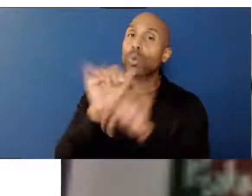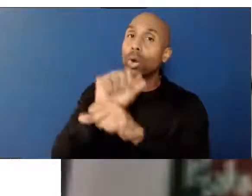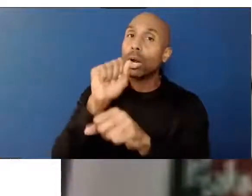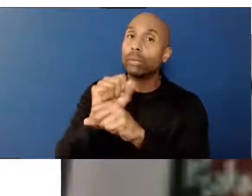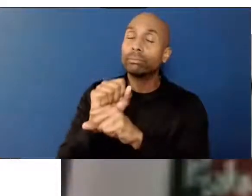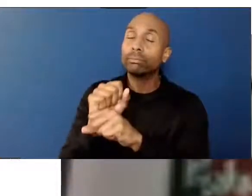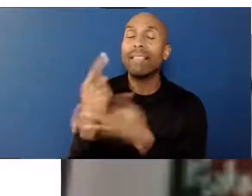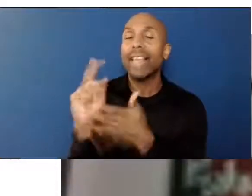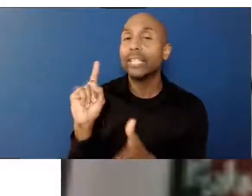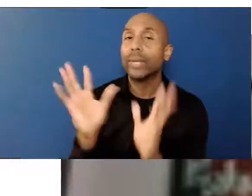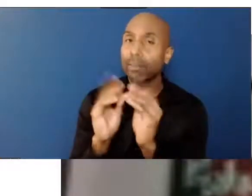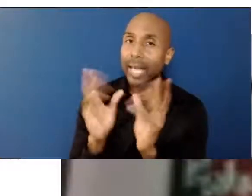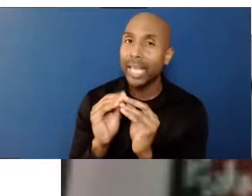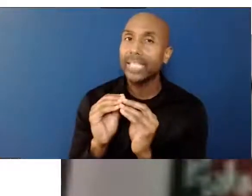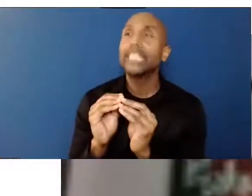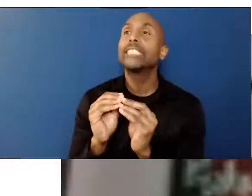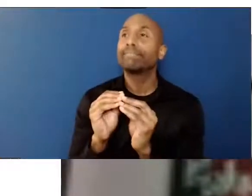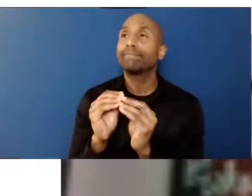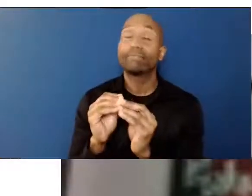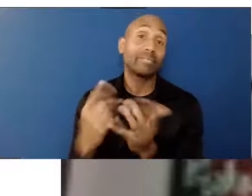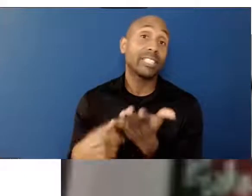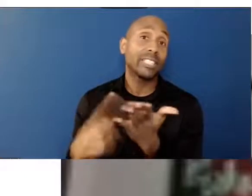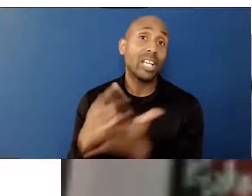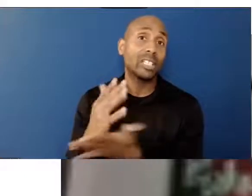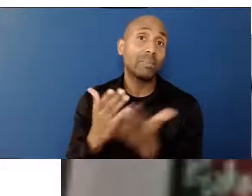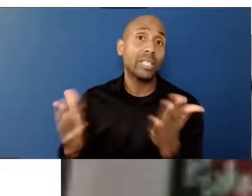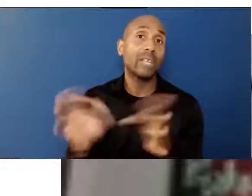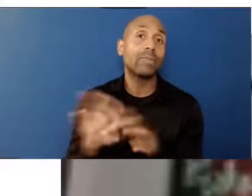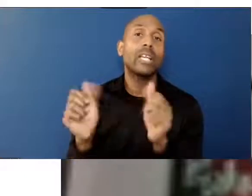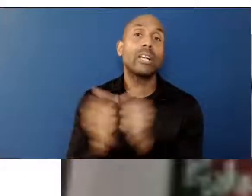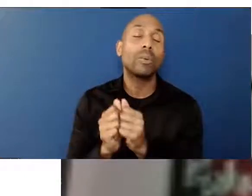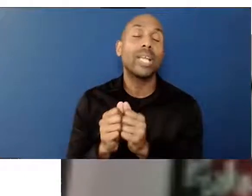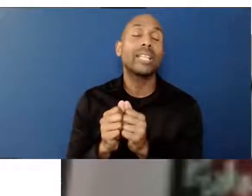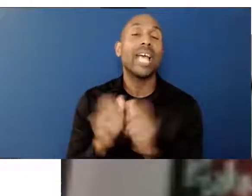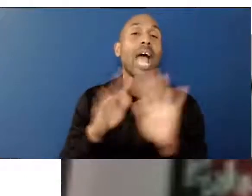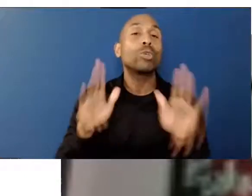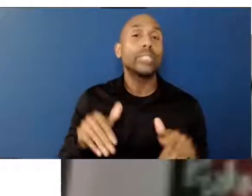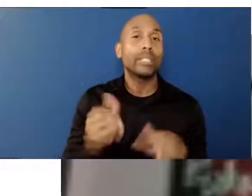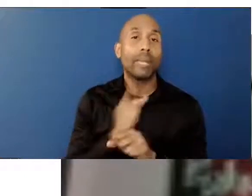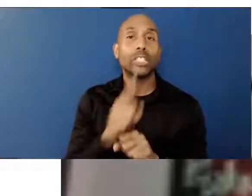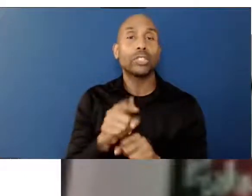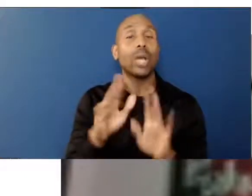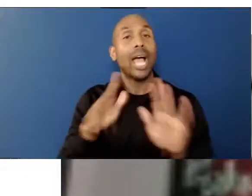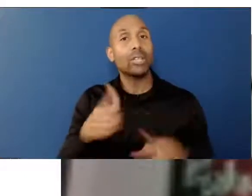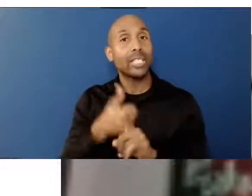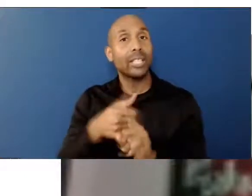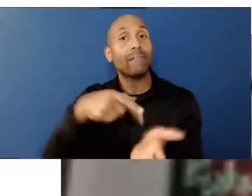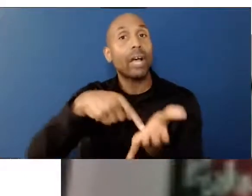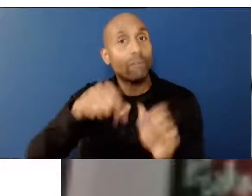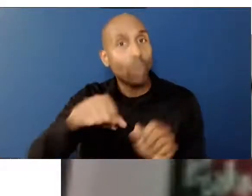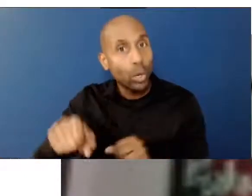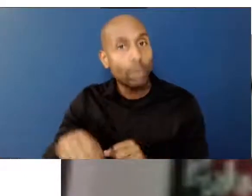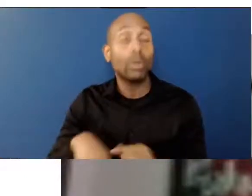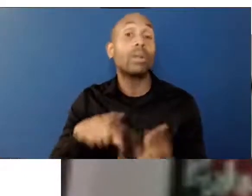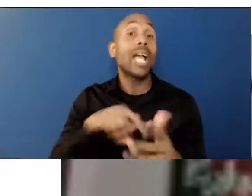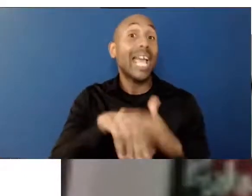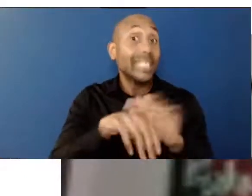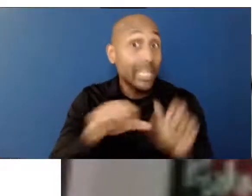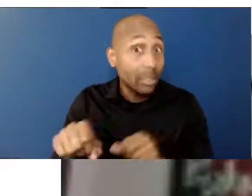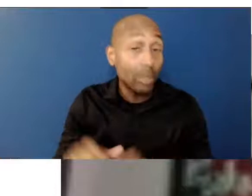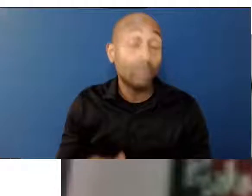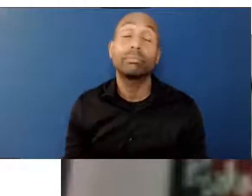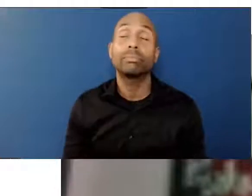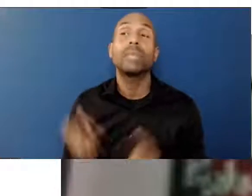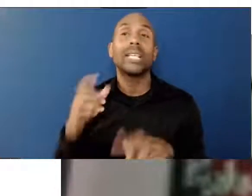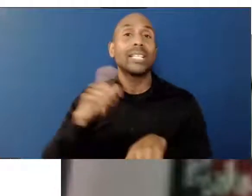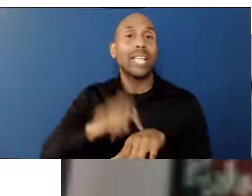was around accessible, affordable housing. They often will bring other deputy ministers in to talk